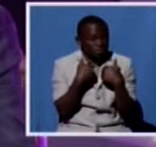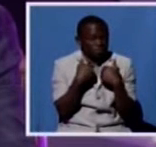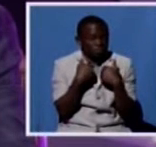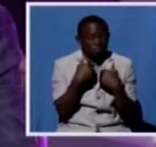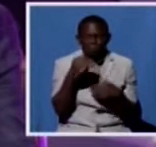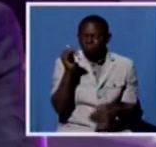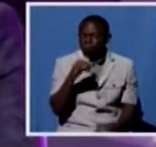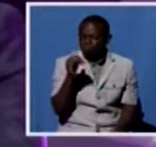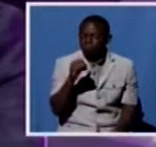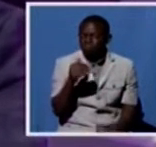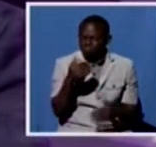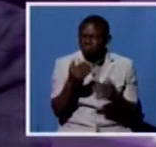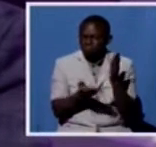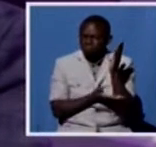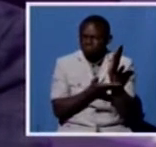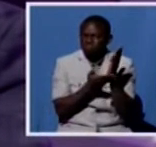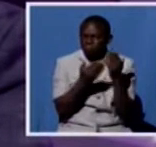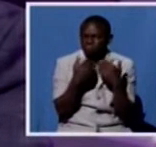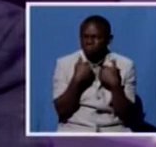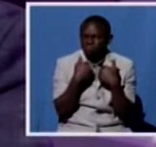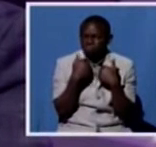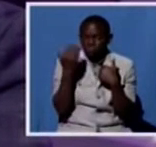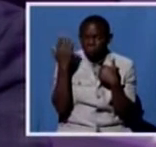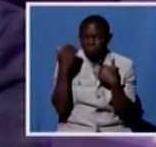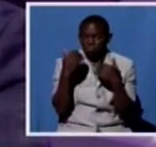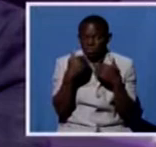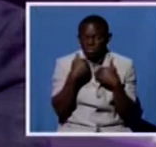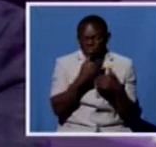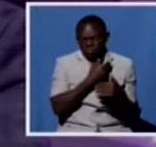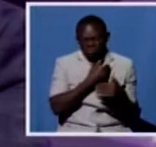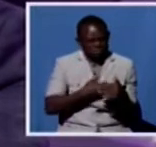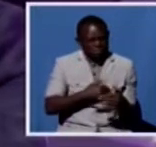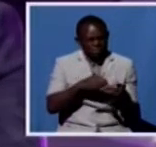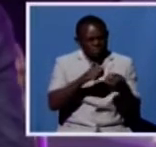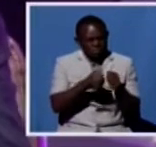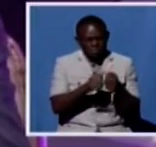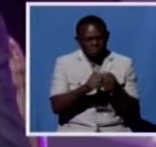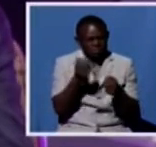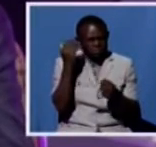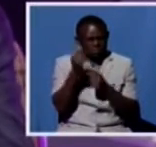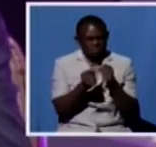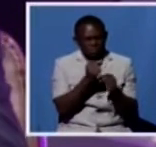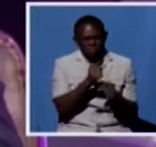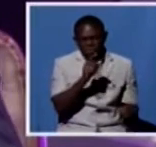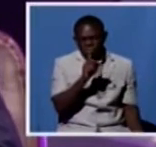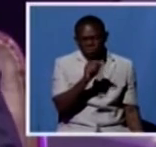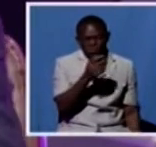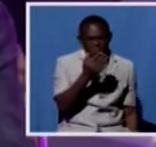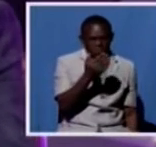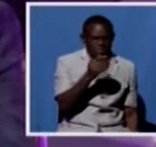a serious challenge, especially during 2015, 2016, because of the various economic